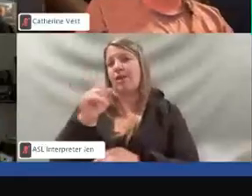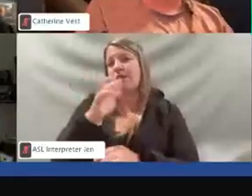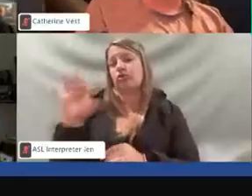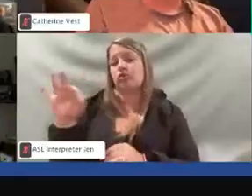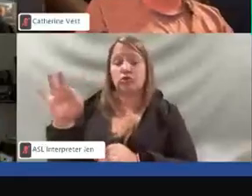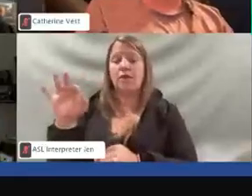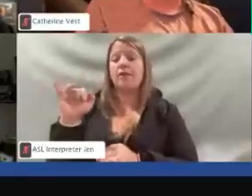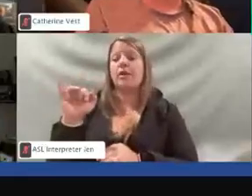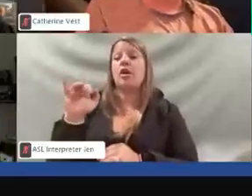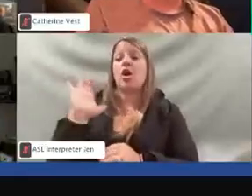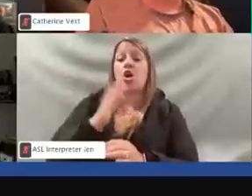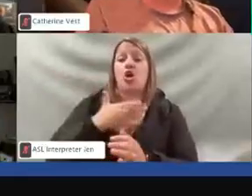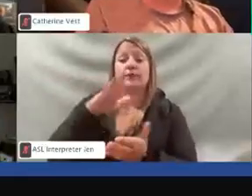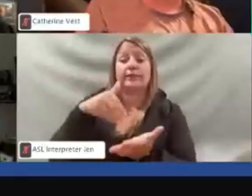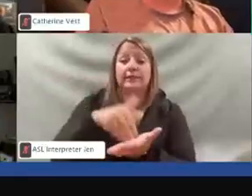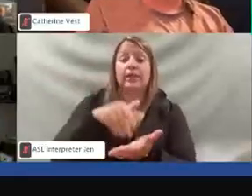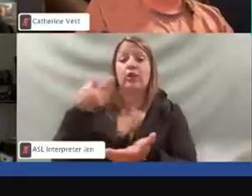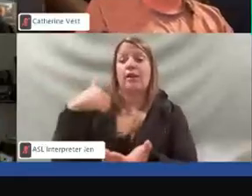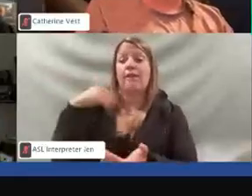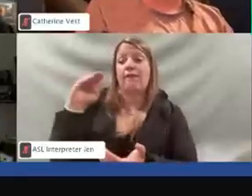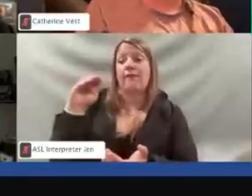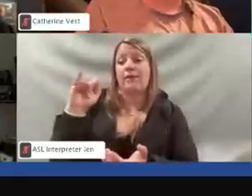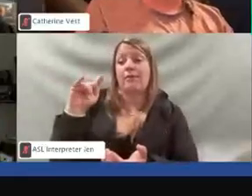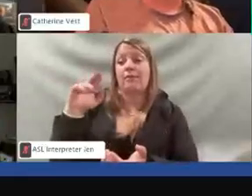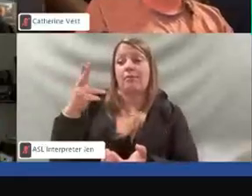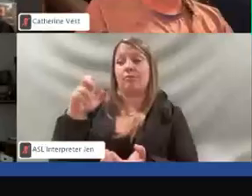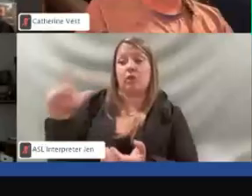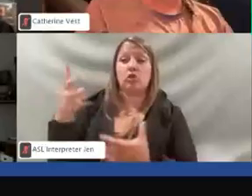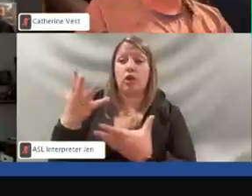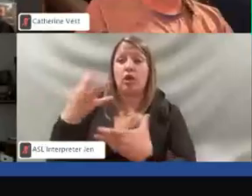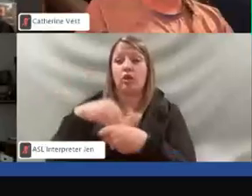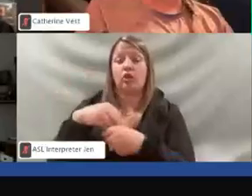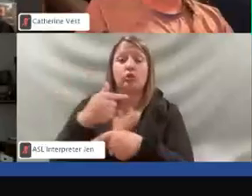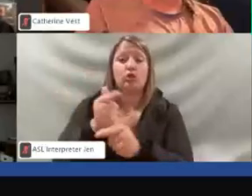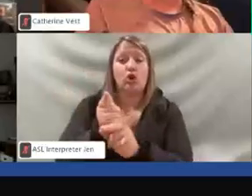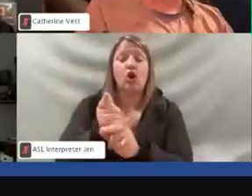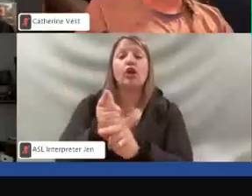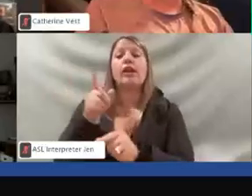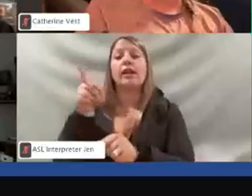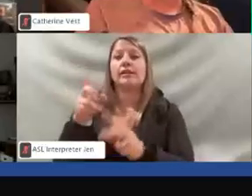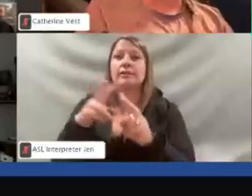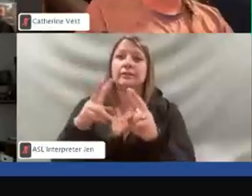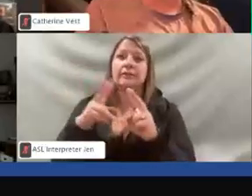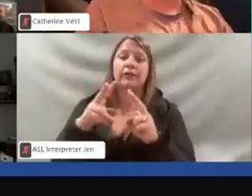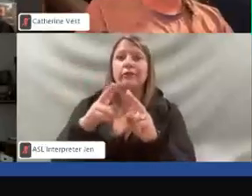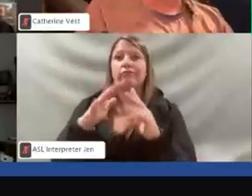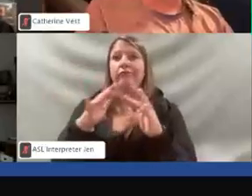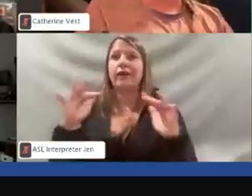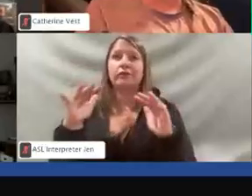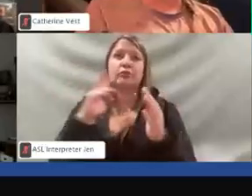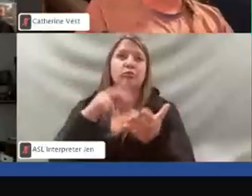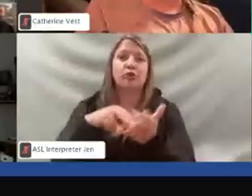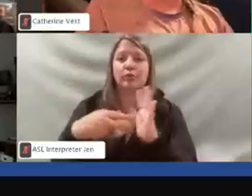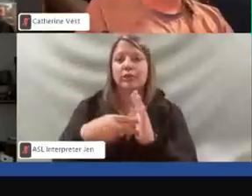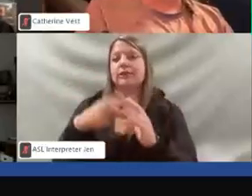At our center, we have Mitchell Inclusion Garden. So it serves various purposes.